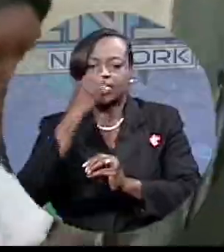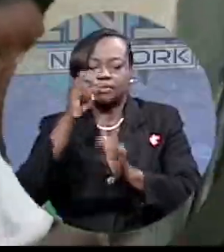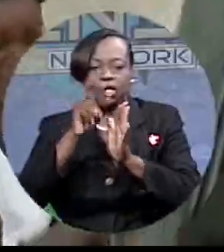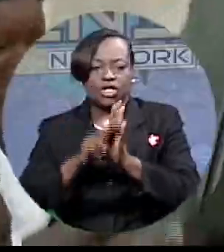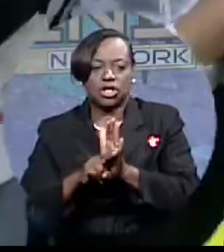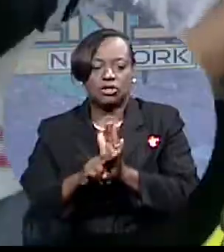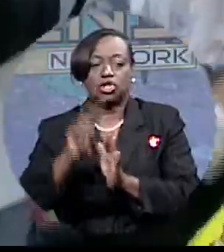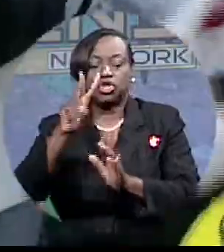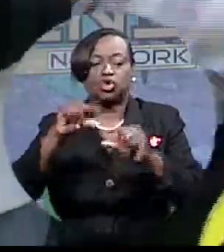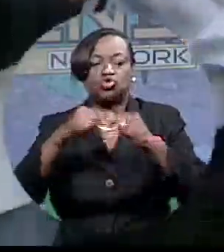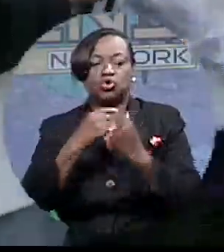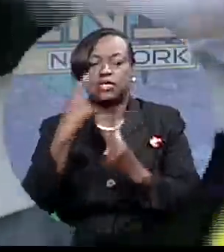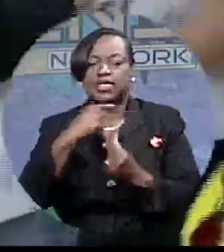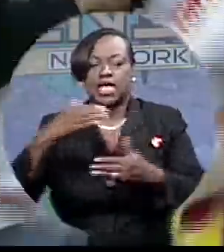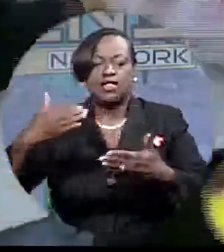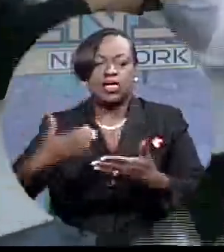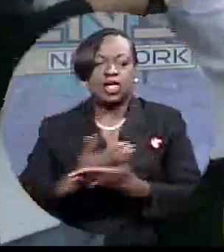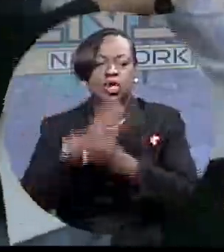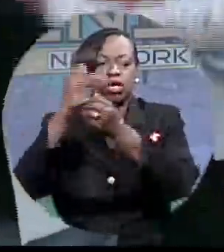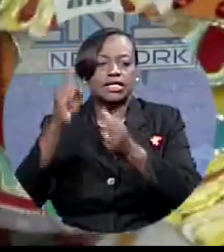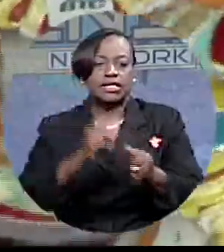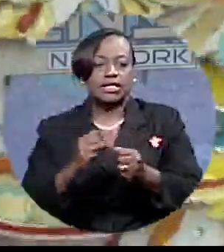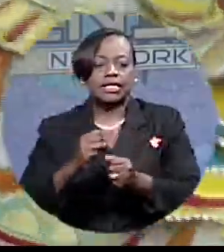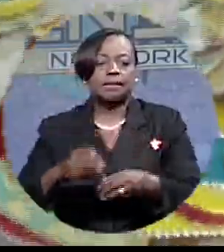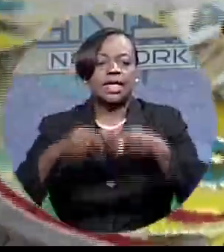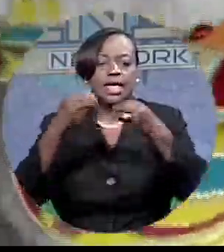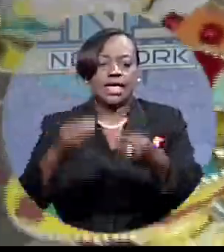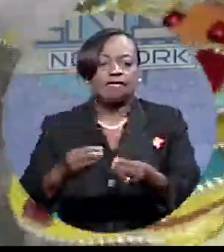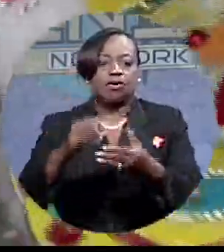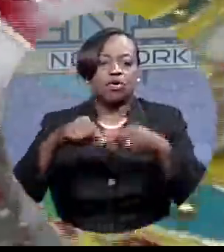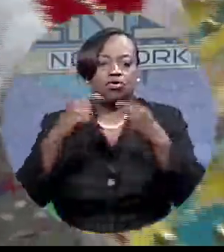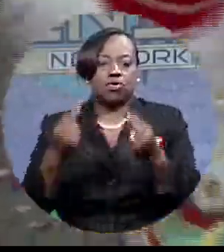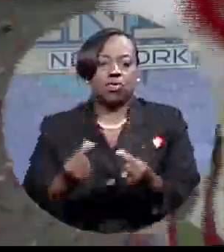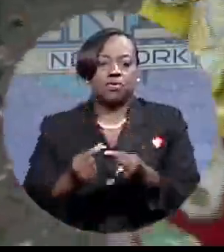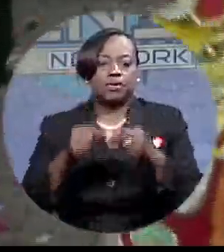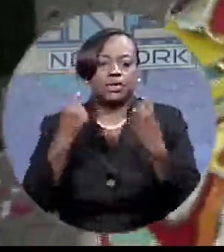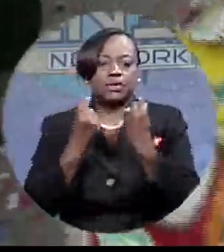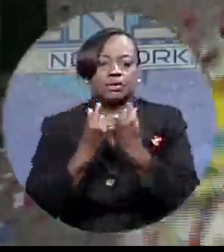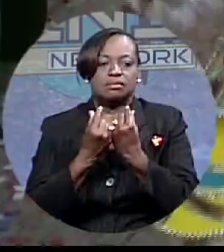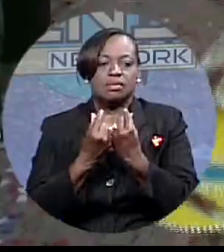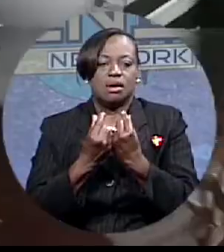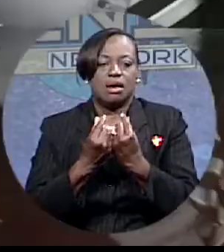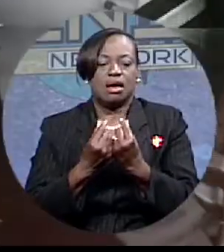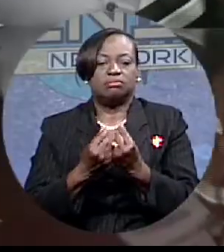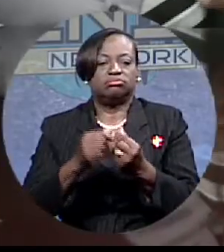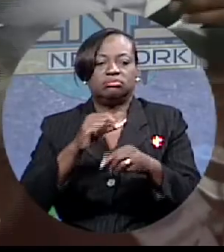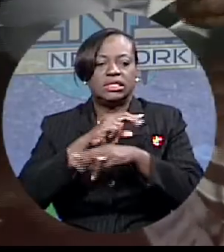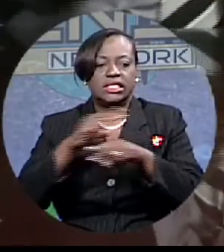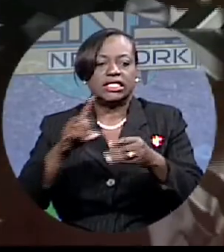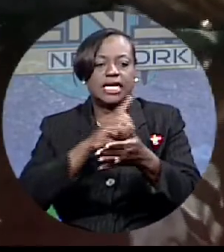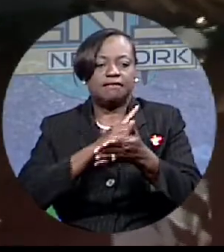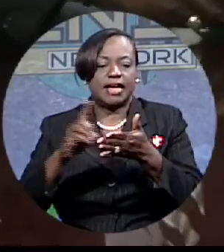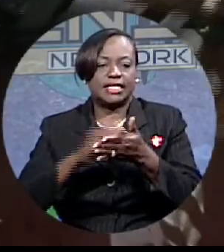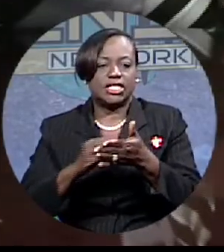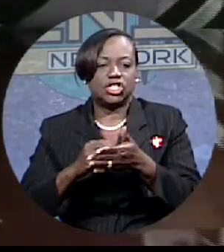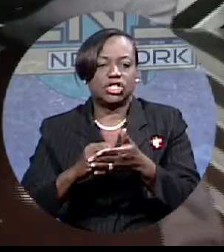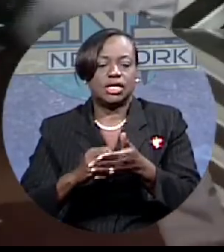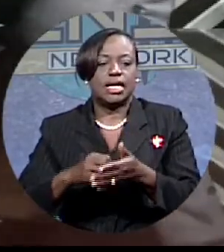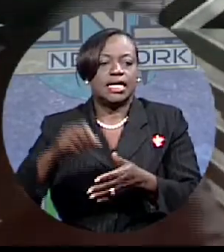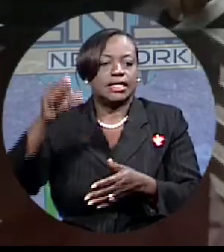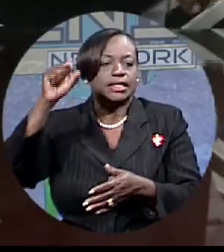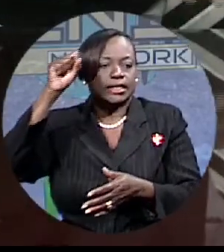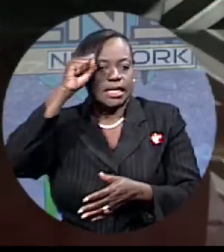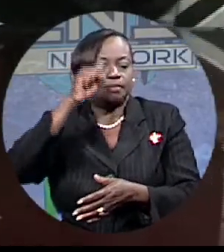that the new system gives certain groups an unfair advantage. However, JCNP Chairman Silbert Ferguson dismissed these